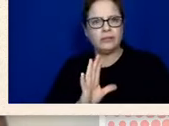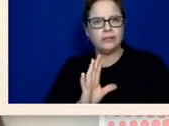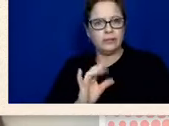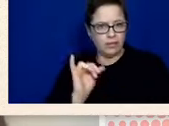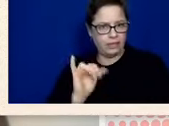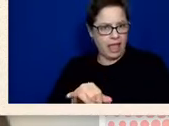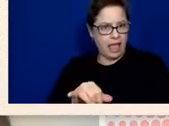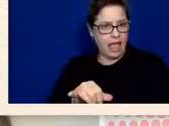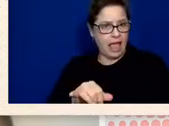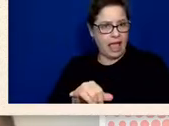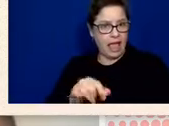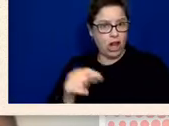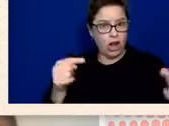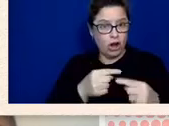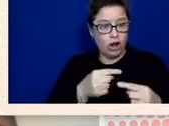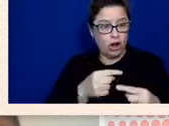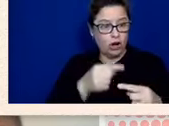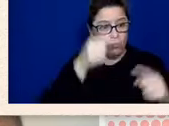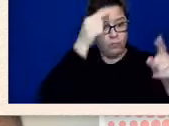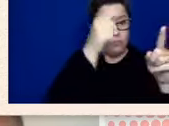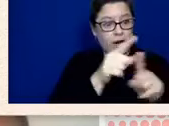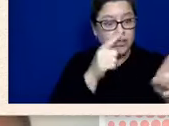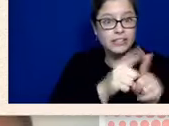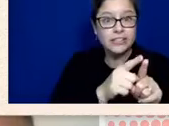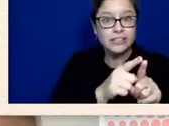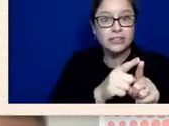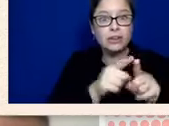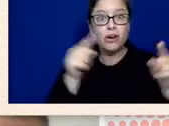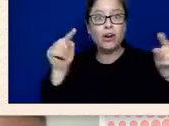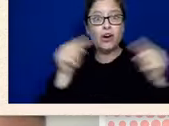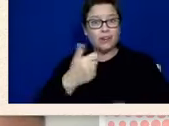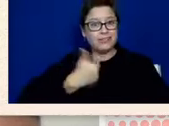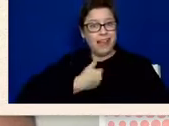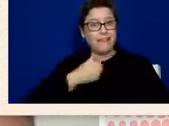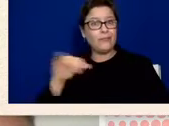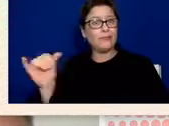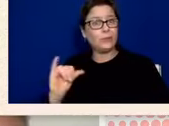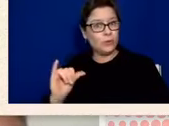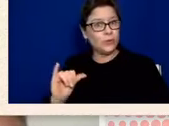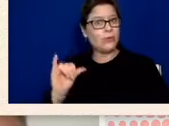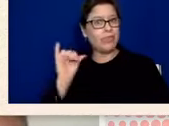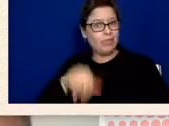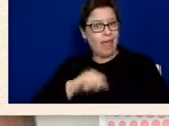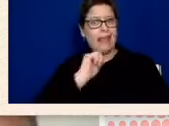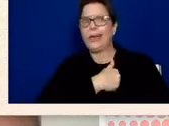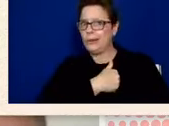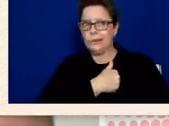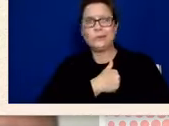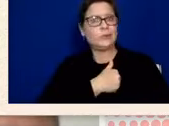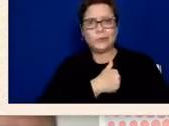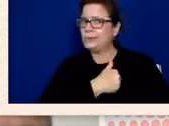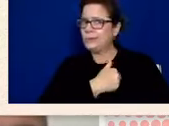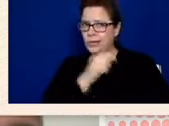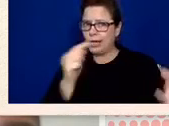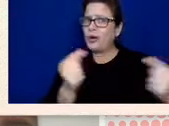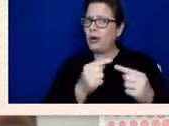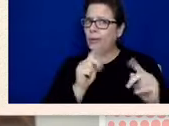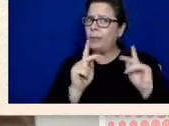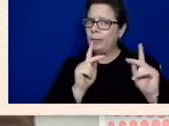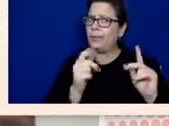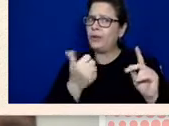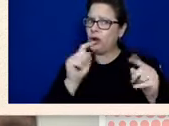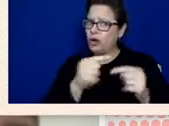it will not just hurt your sibling, but it will hurt you in the long run as well. So my question to Brandon,